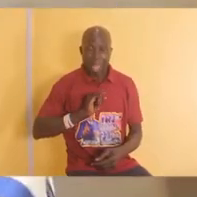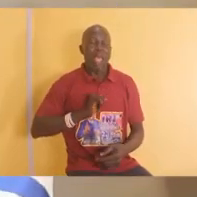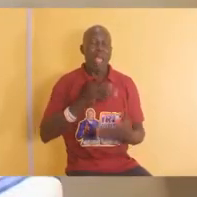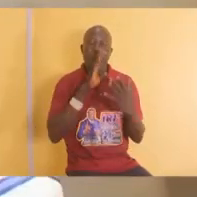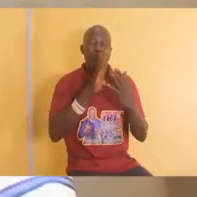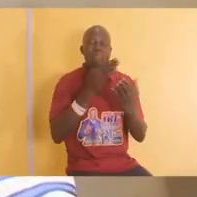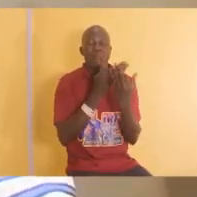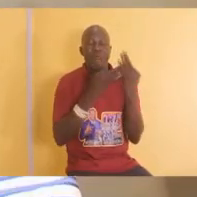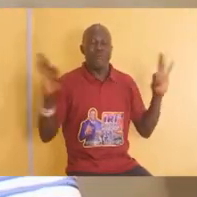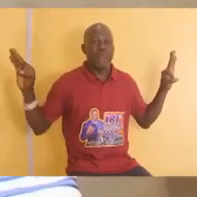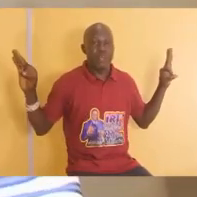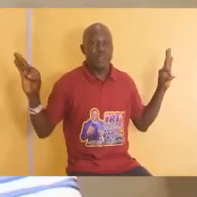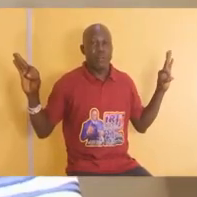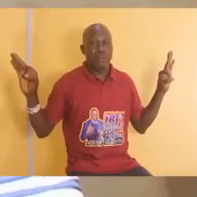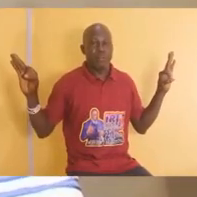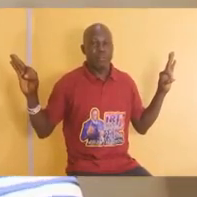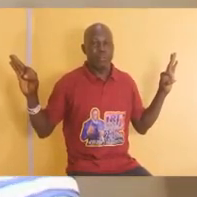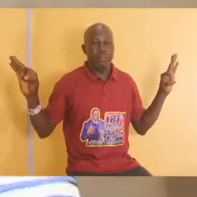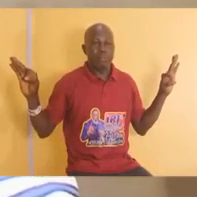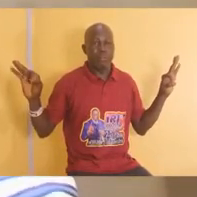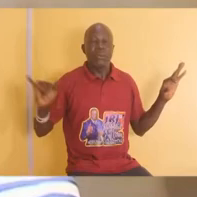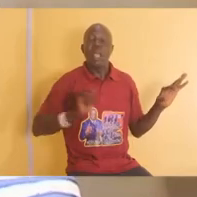me, I'll be free too.